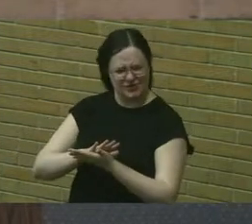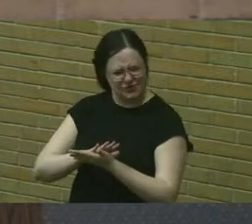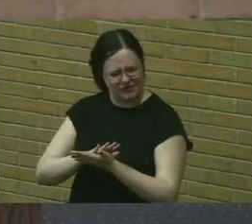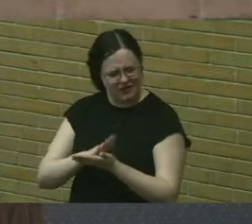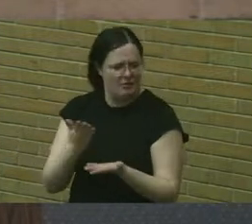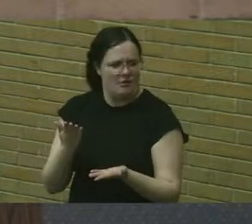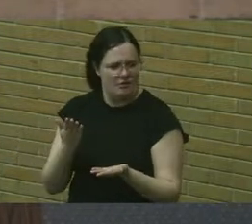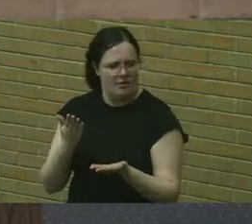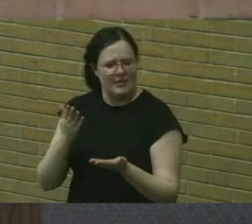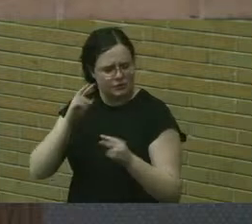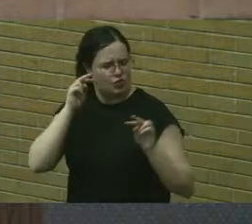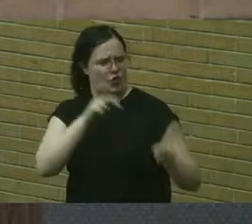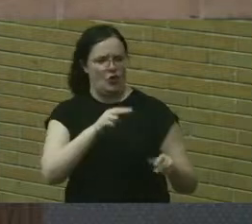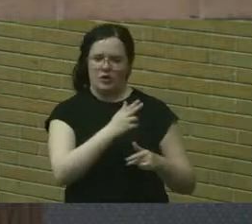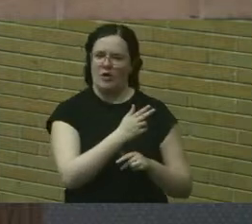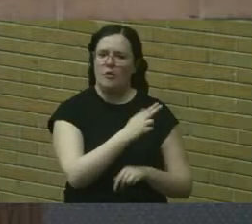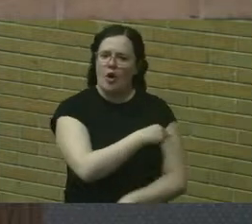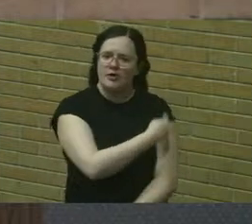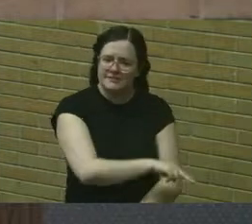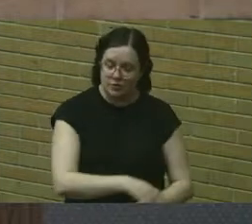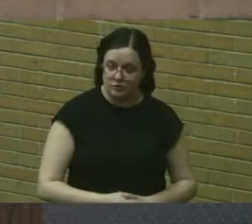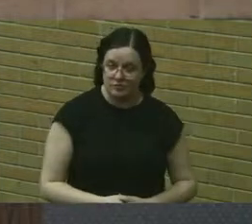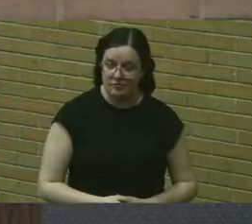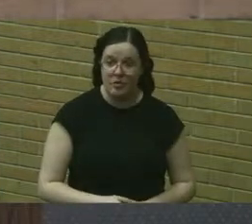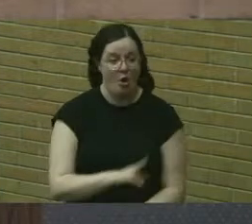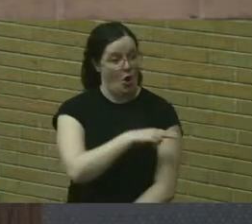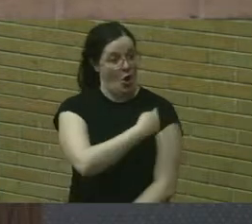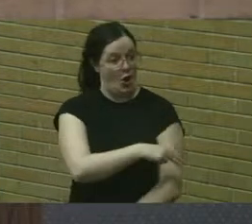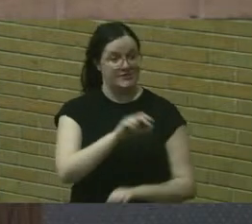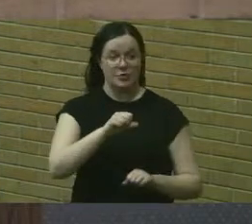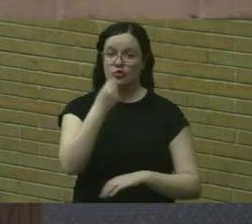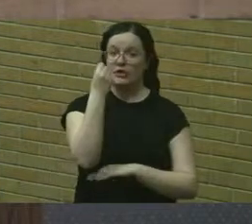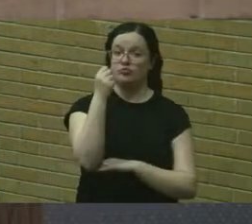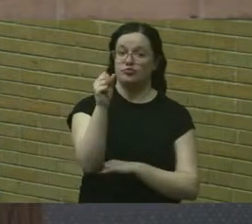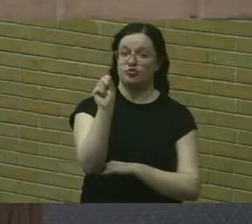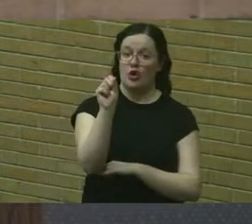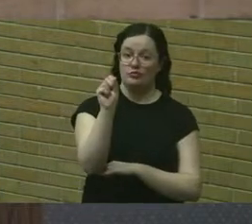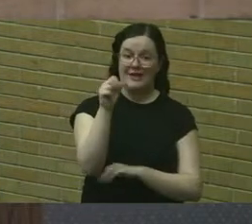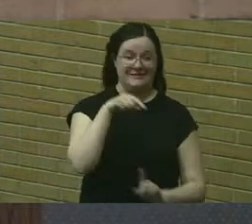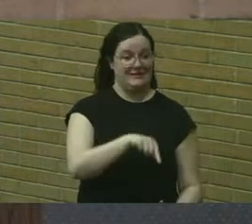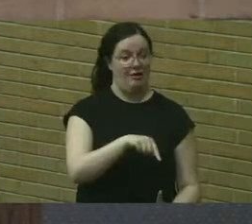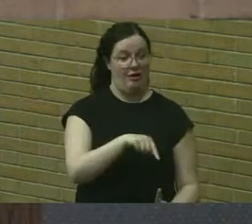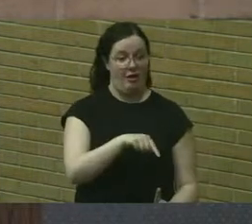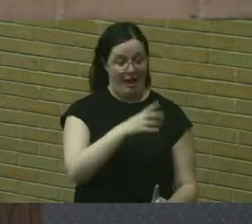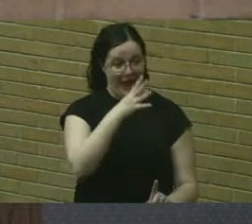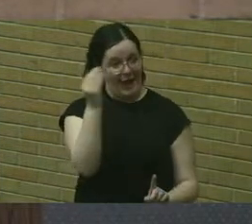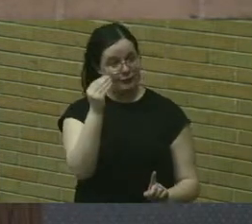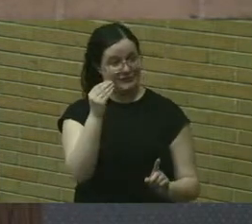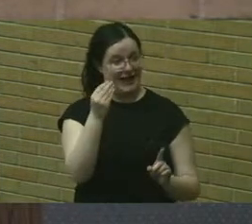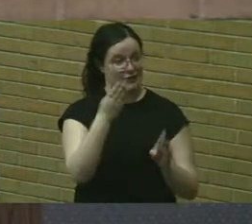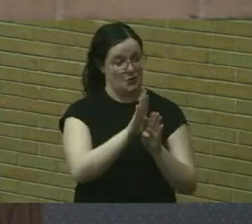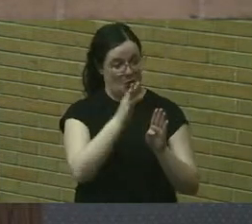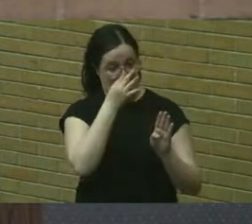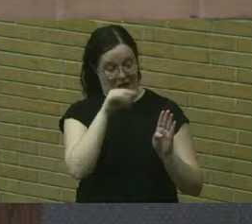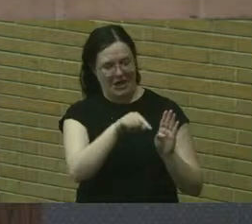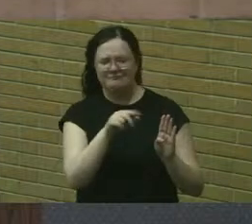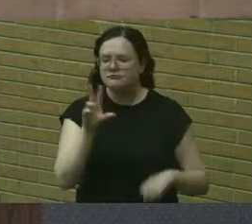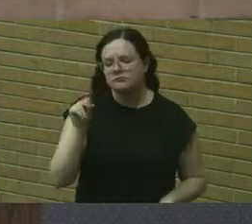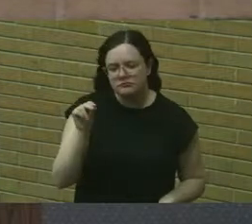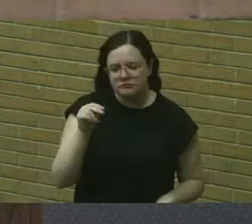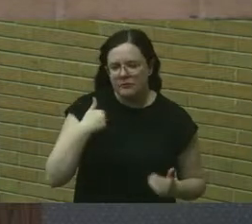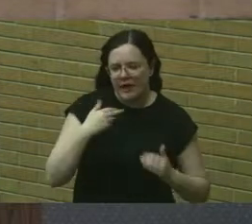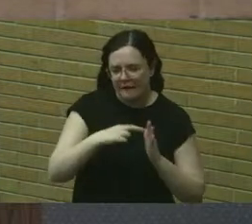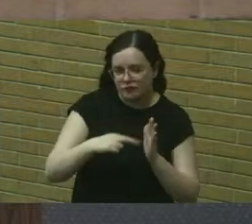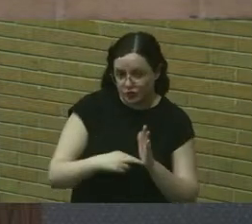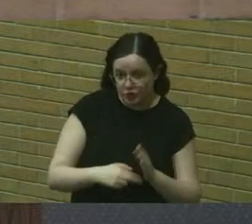We couldn't host the same thing at the entrance to the hospital, and those are long-established rules. Even the people that work there have to put in